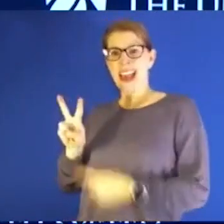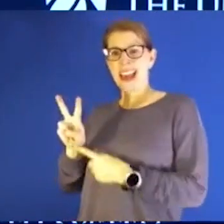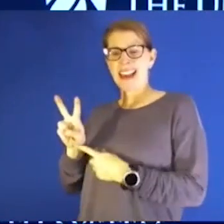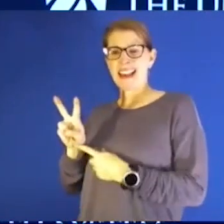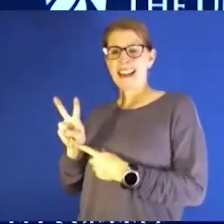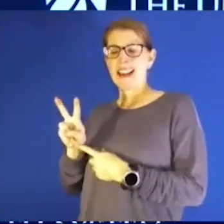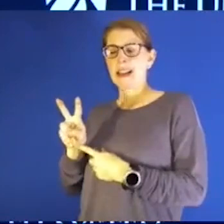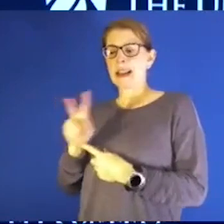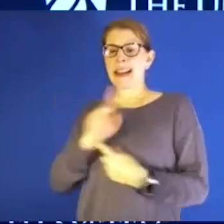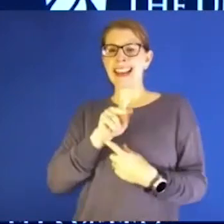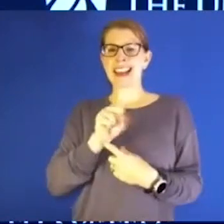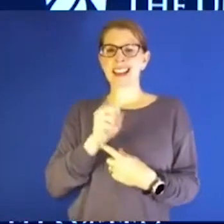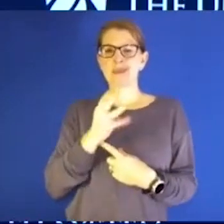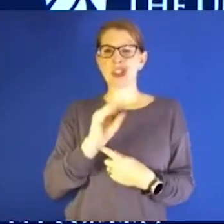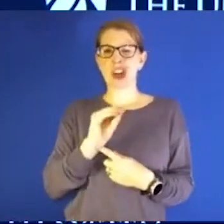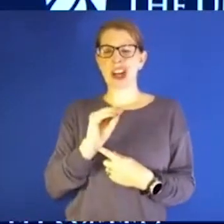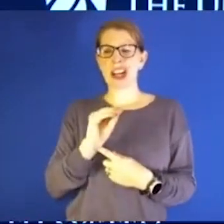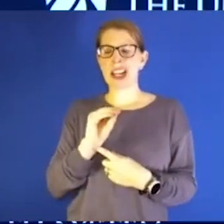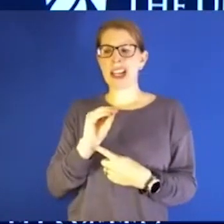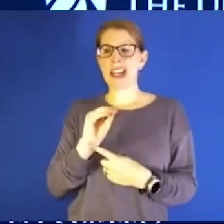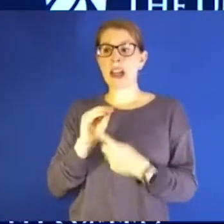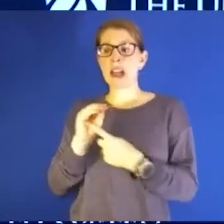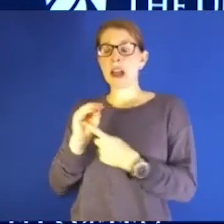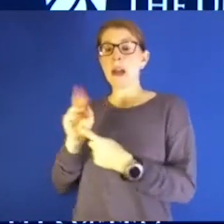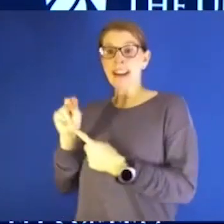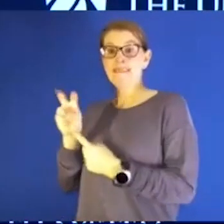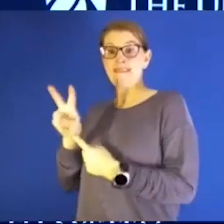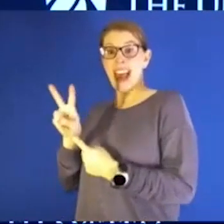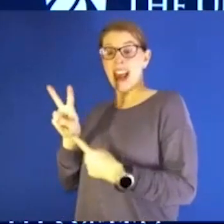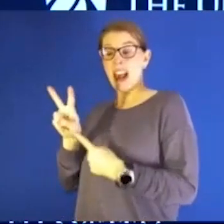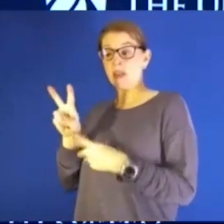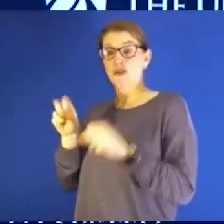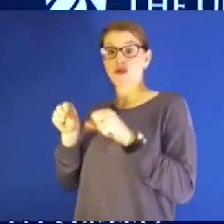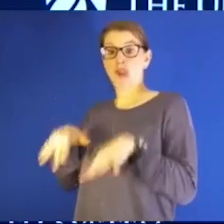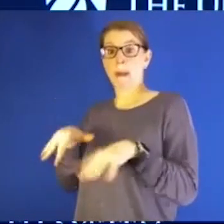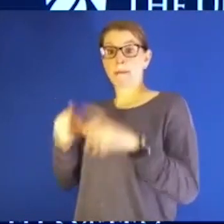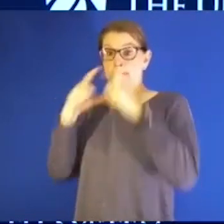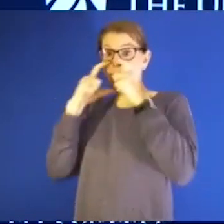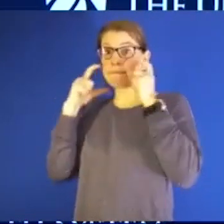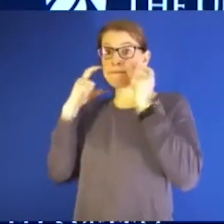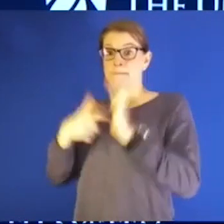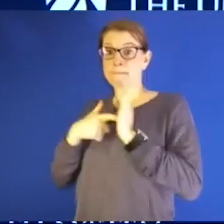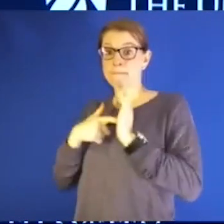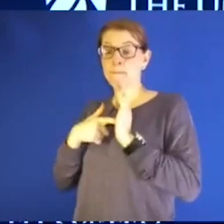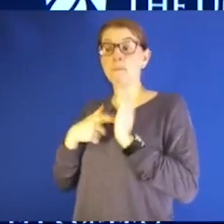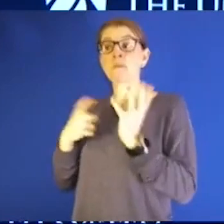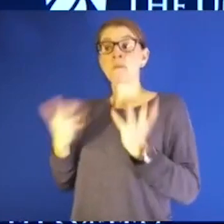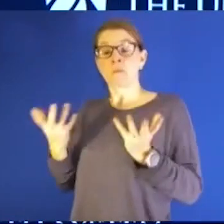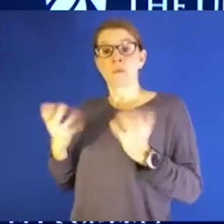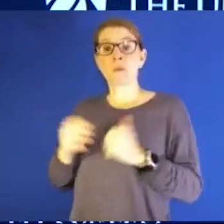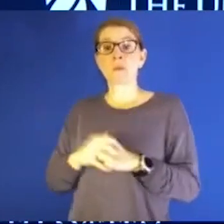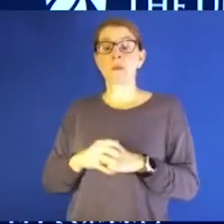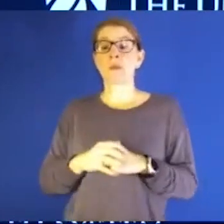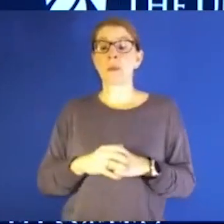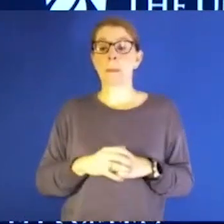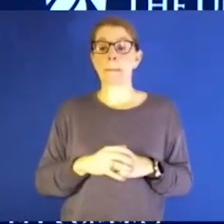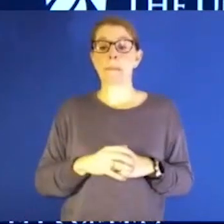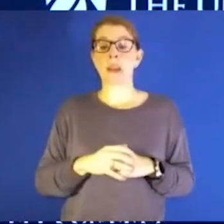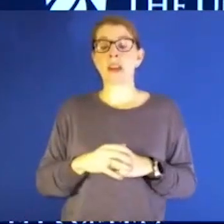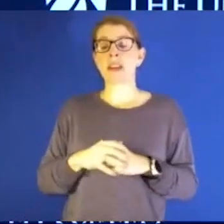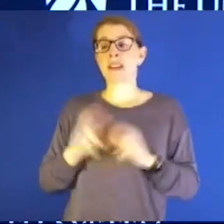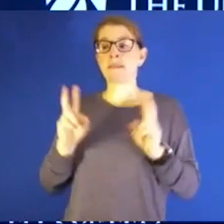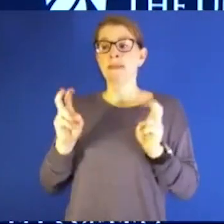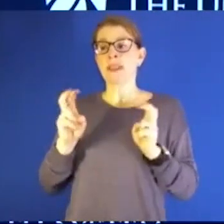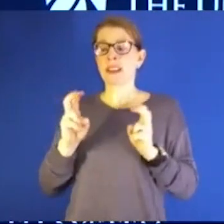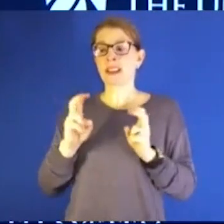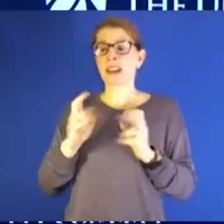it'd be a little premature because we're still a little high, but you're going to have to start to approach some form of normalcy. What I would say, though, is that